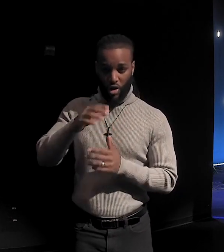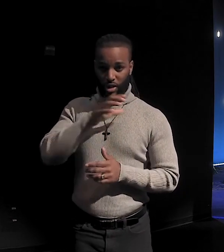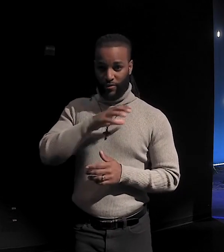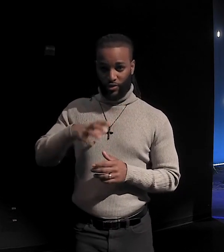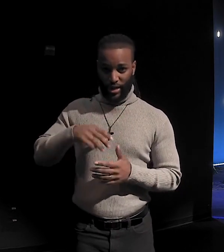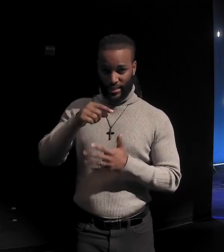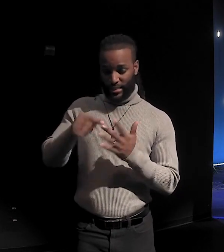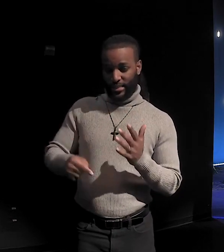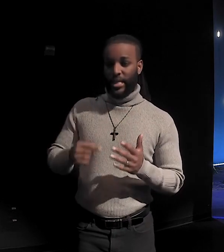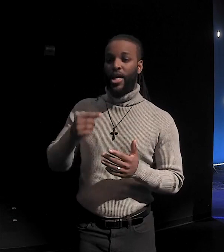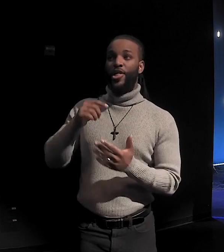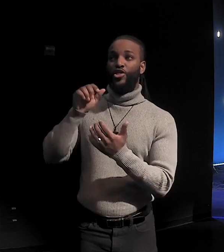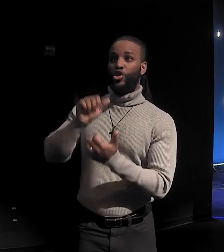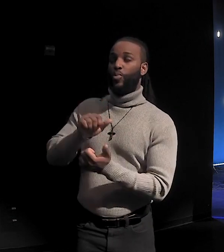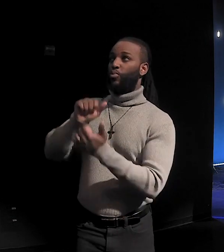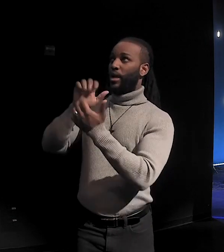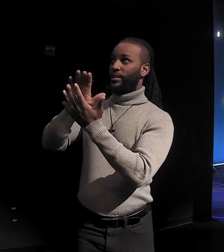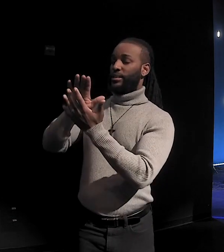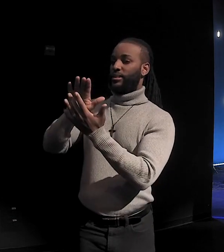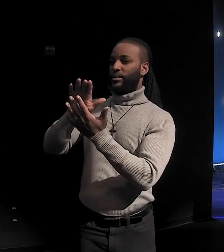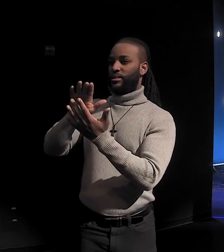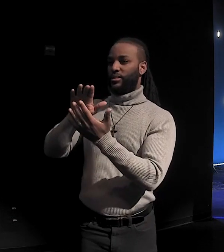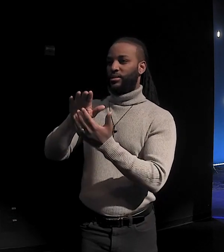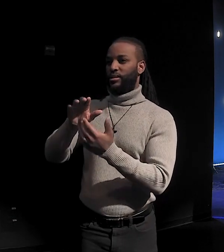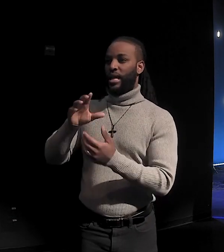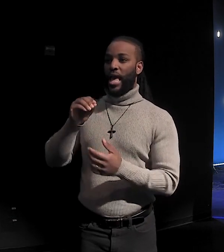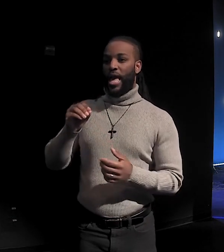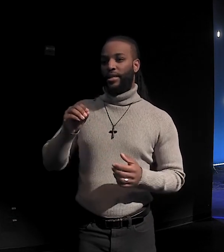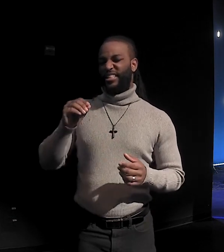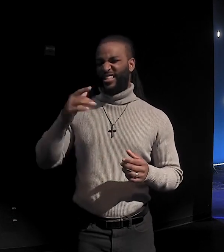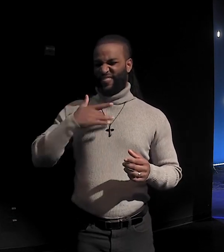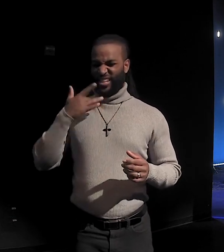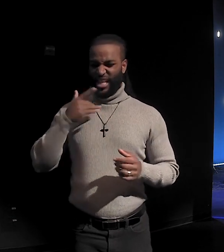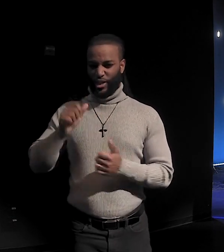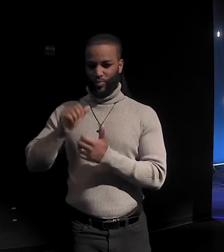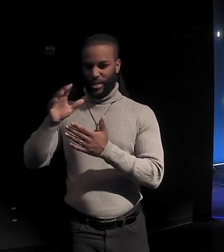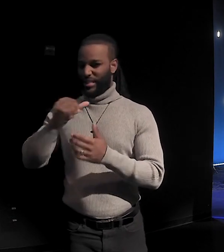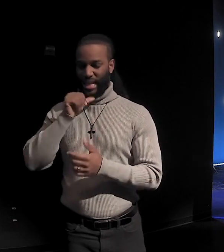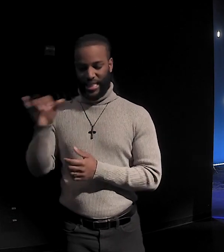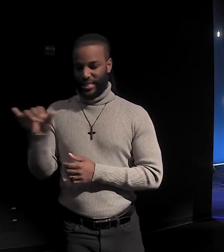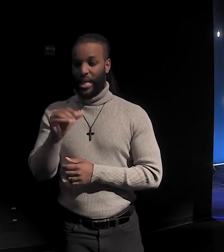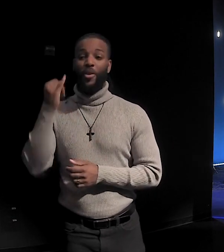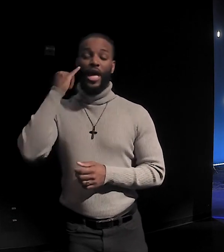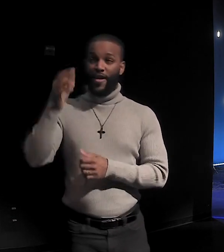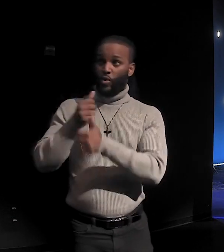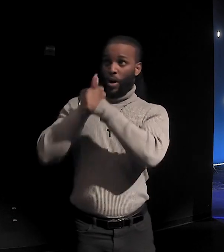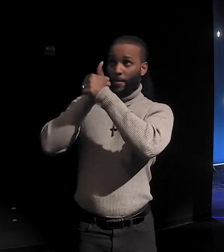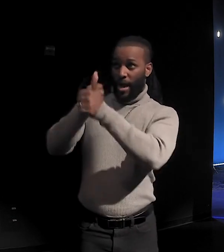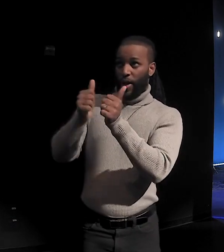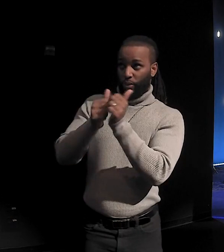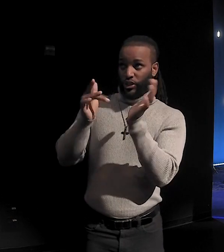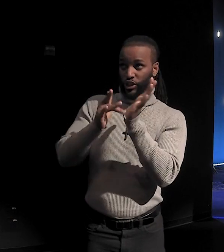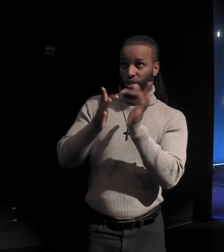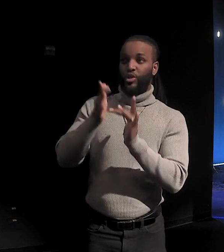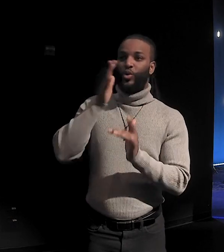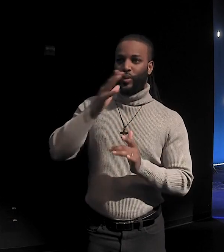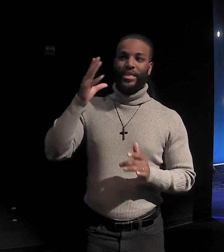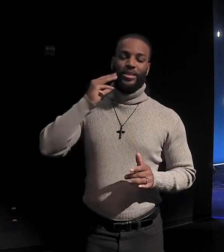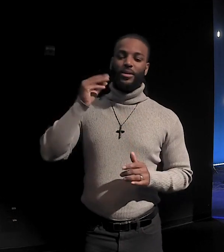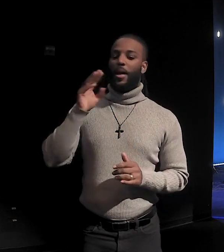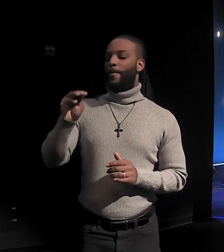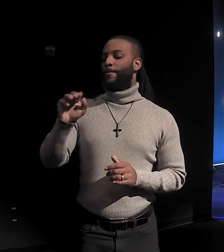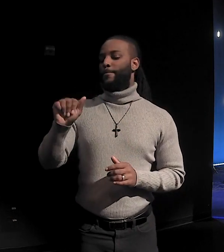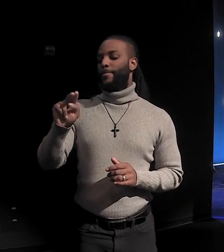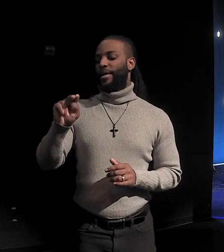presence and the manifestation of the presence are not the same. In other words, if you abide with Jesus, you'll experience the manifestation of the